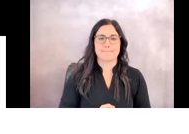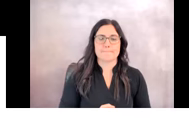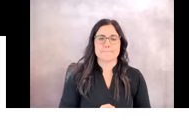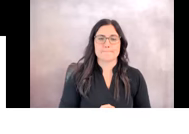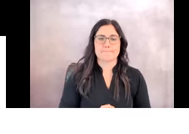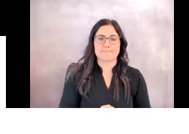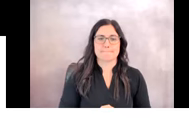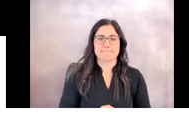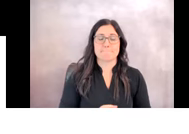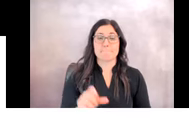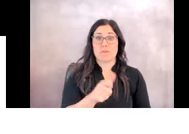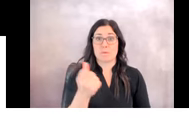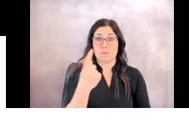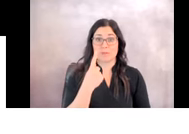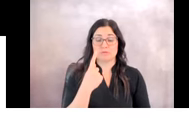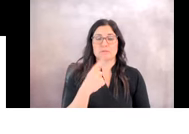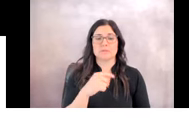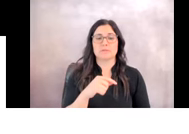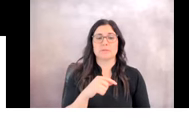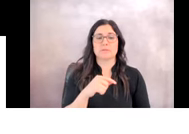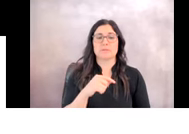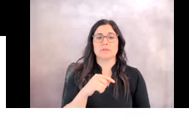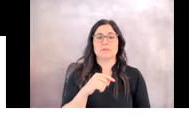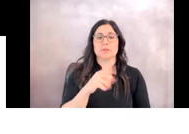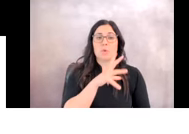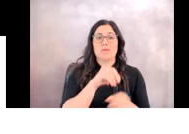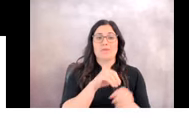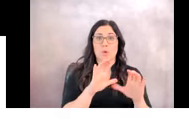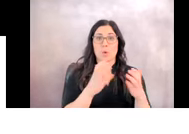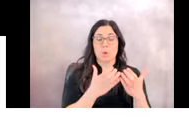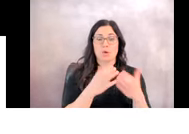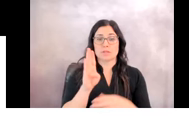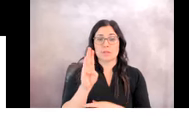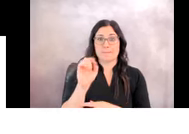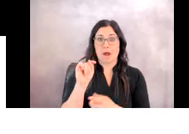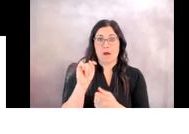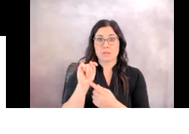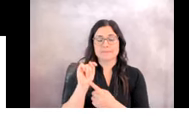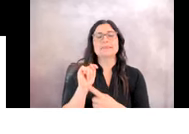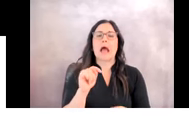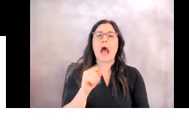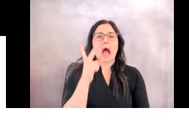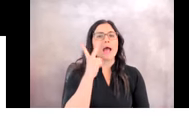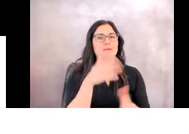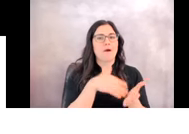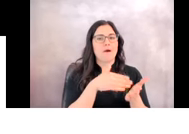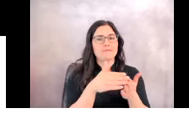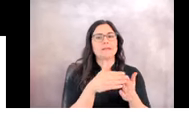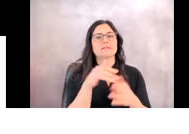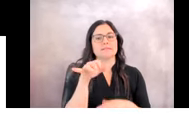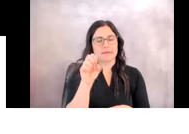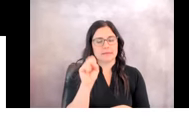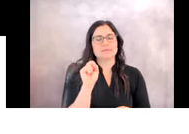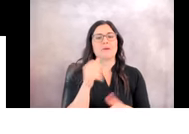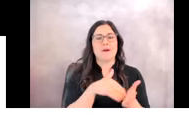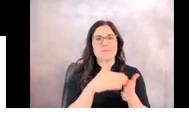There's another question about a bot in the course, and I saw a lot of this too. We had a